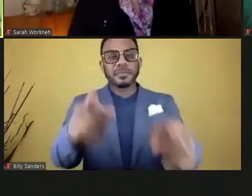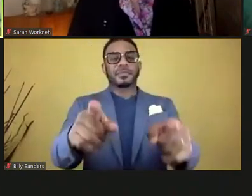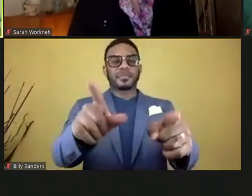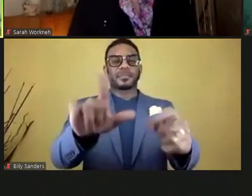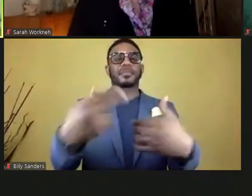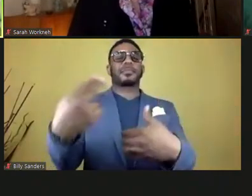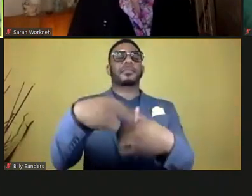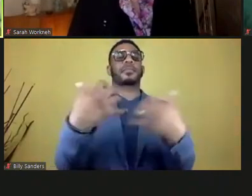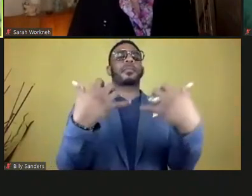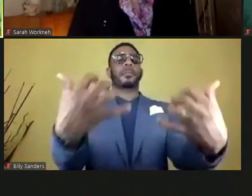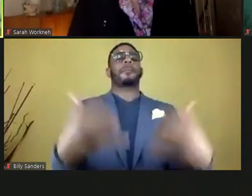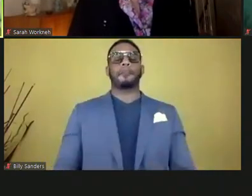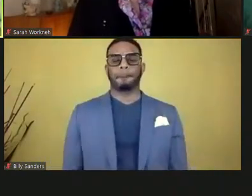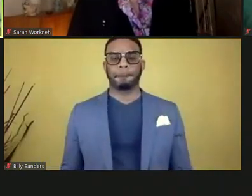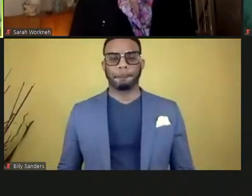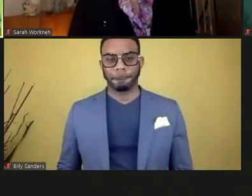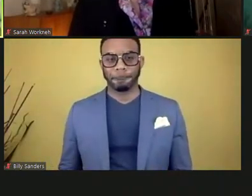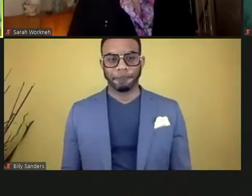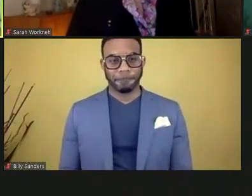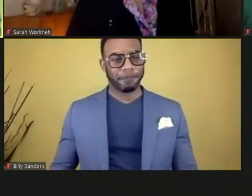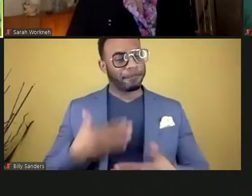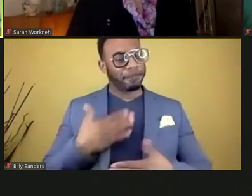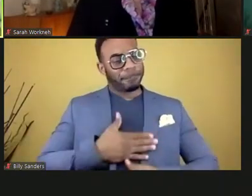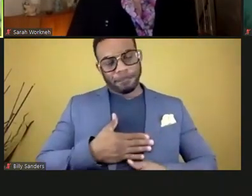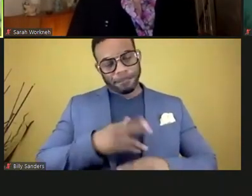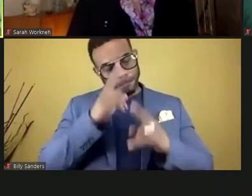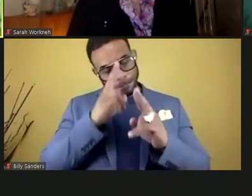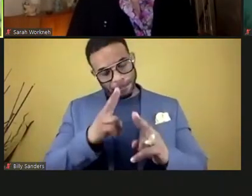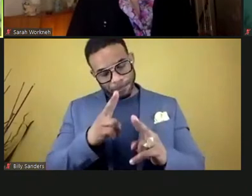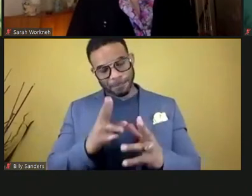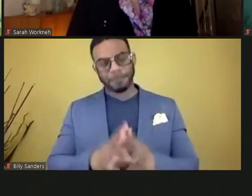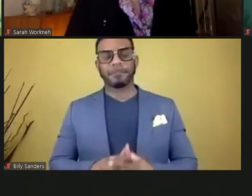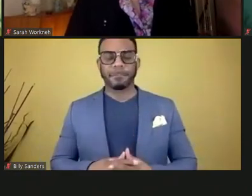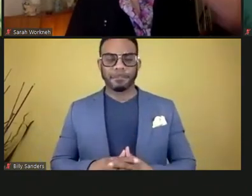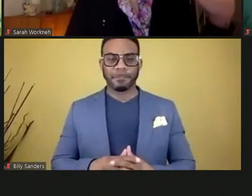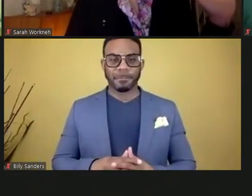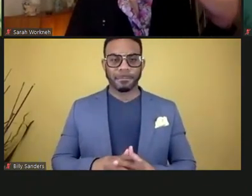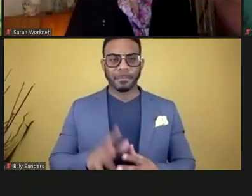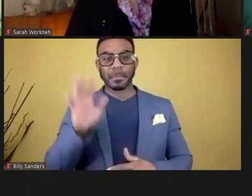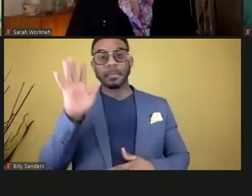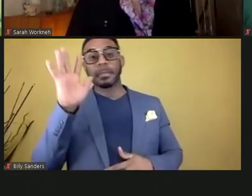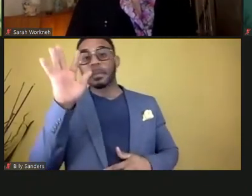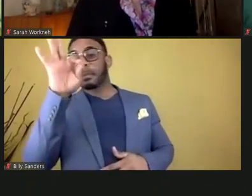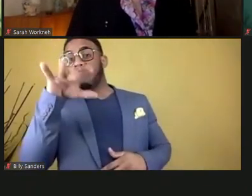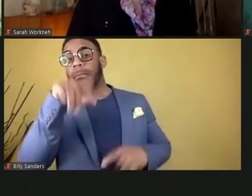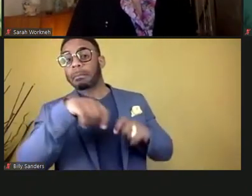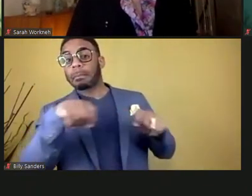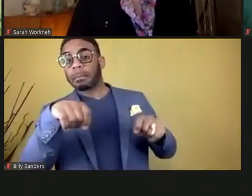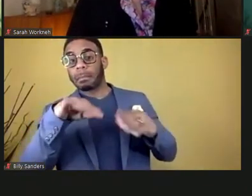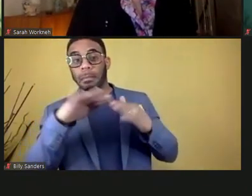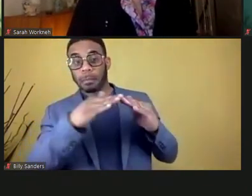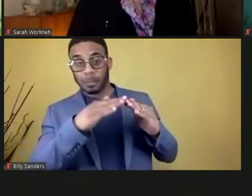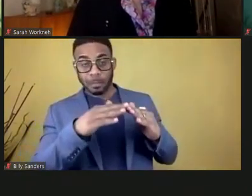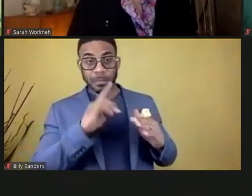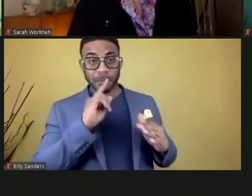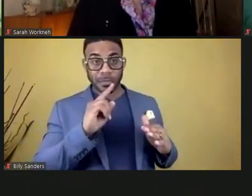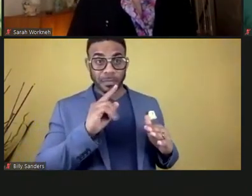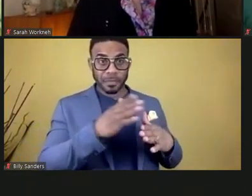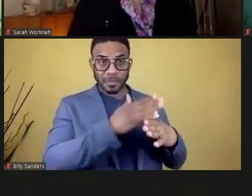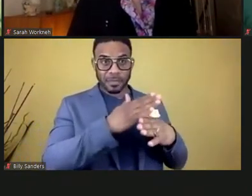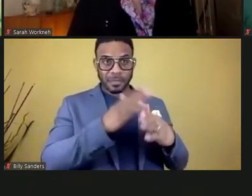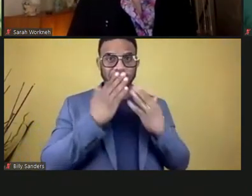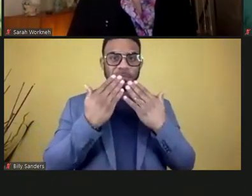have joined us. It has been a pleasure and an honor. Just to close out, the community is sharing